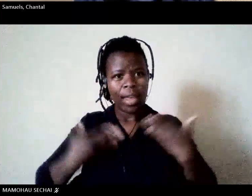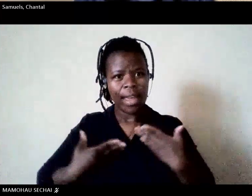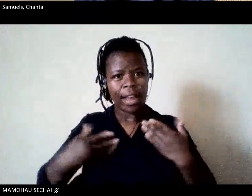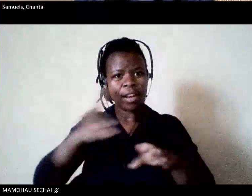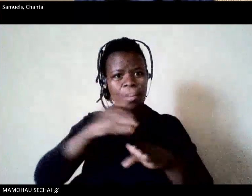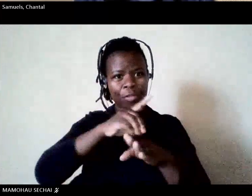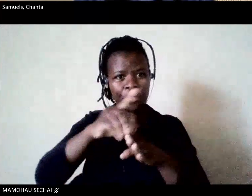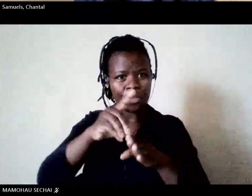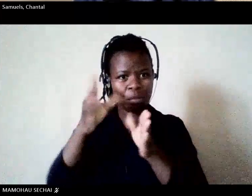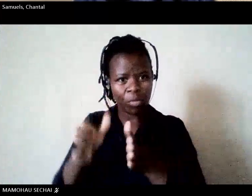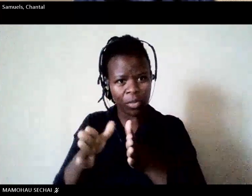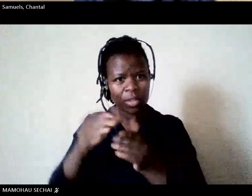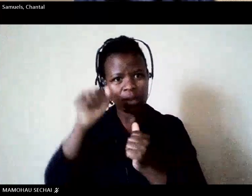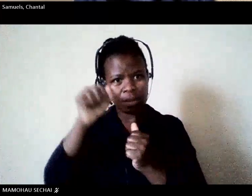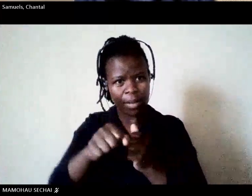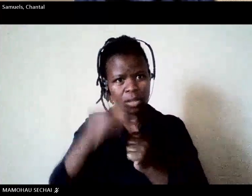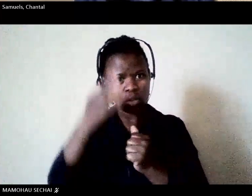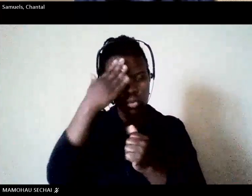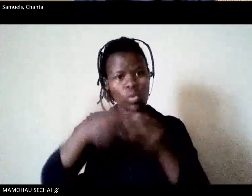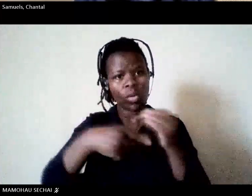about disability. Yeah.